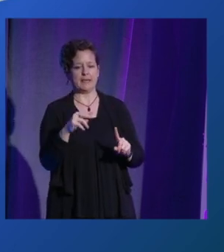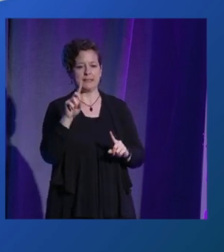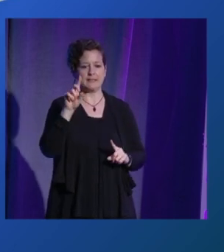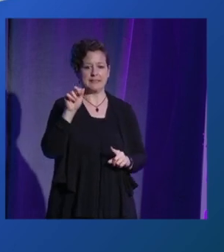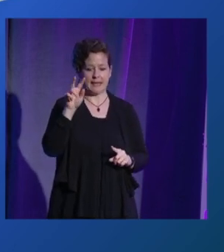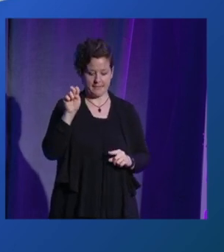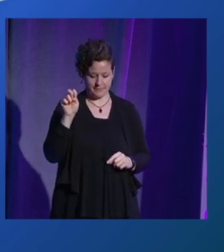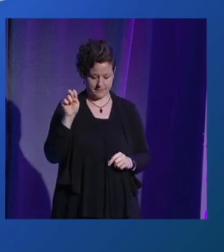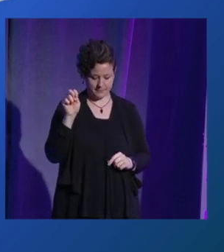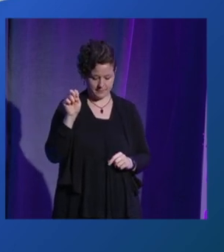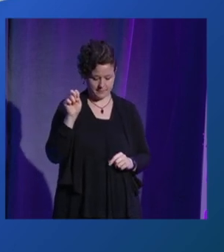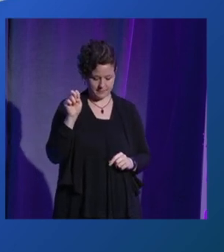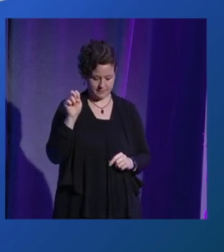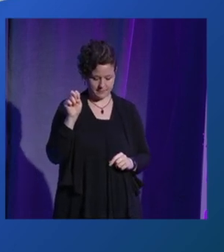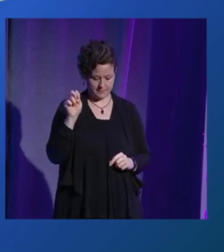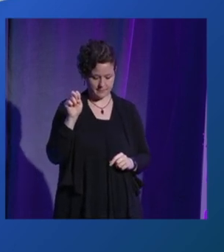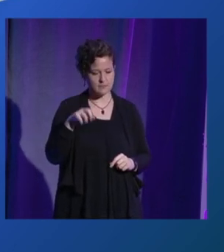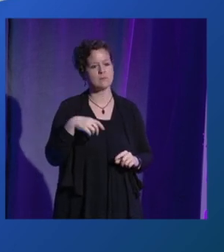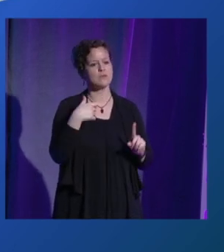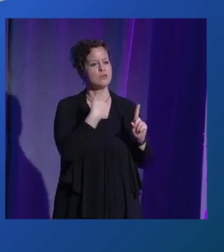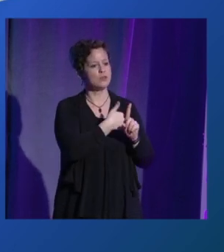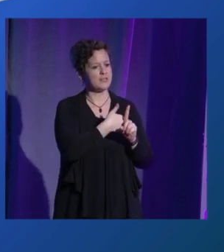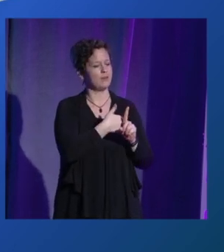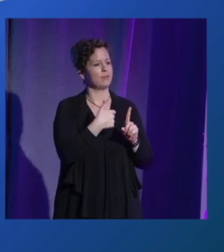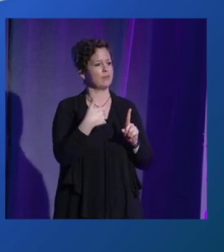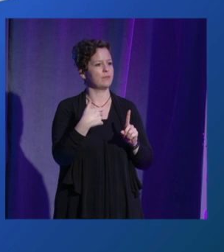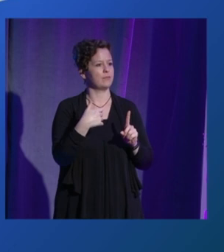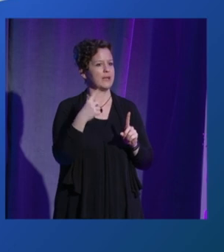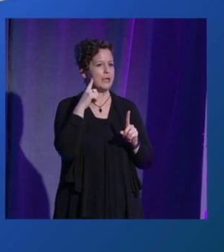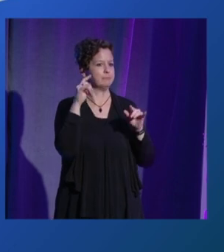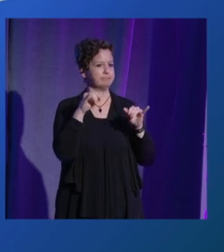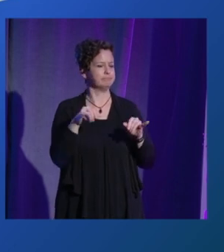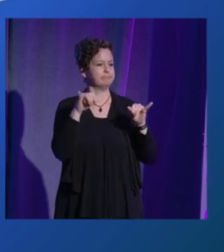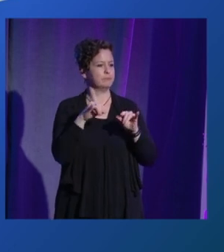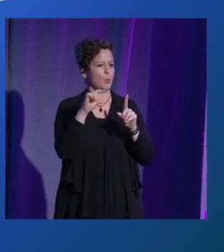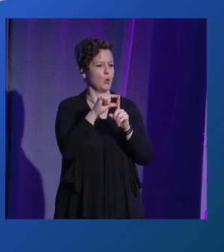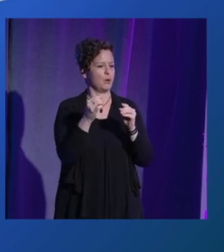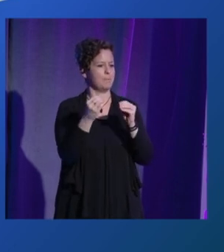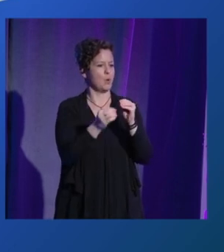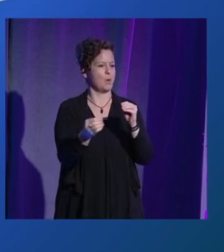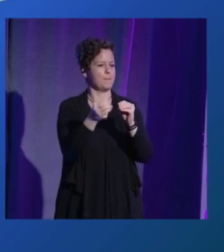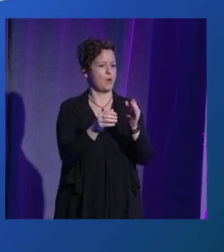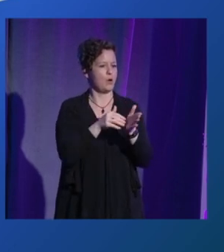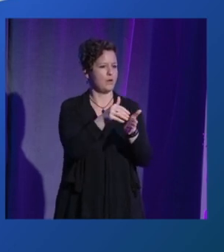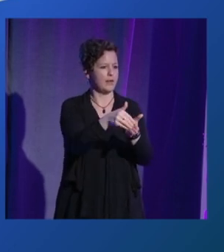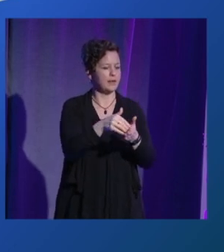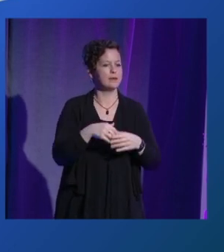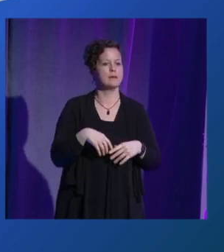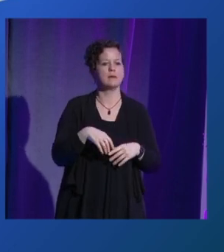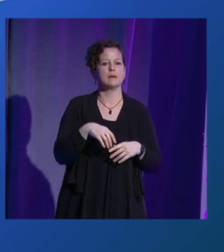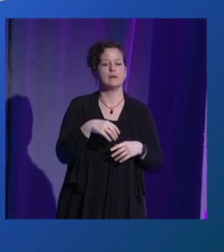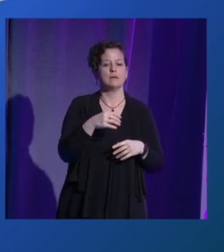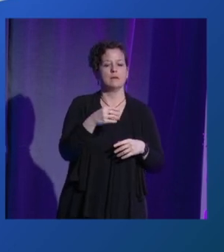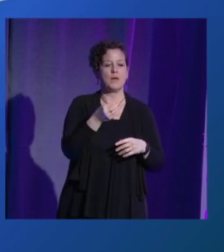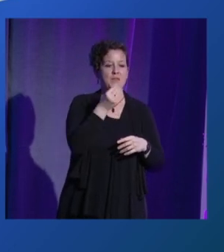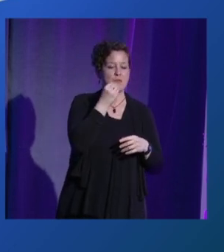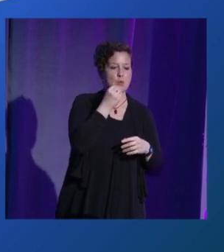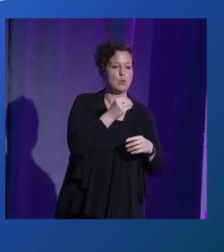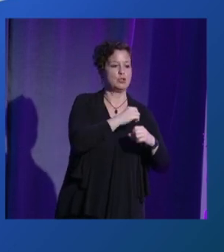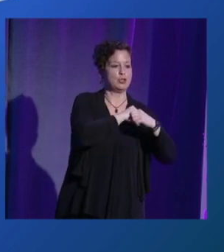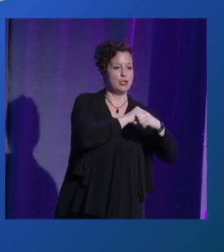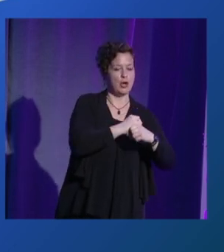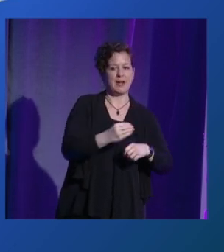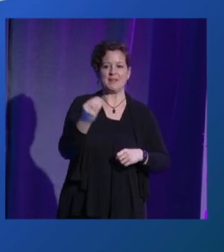that that you hear more and more often that the words uh or the concepts of National Security and food security very